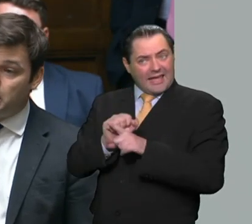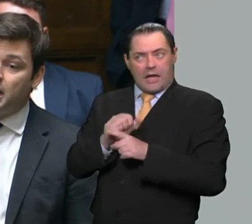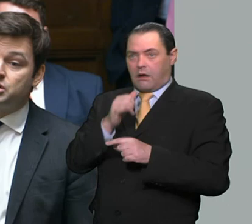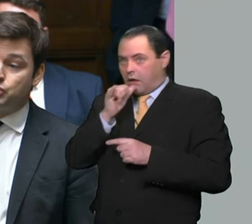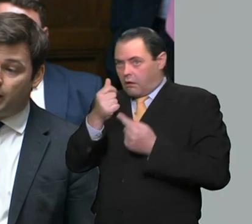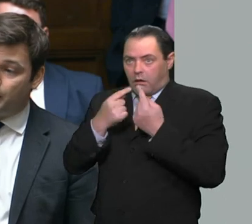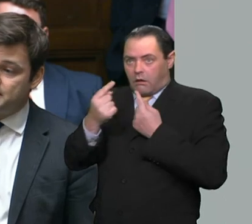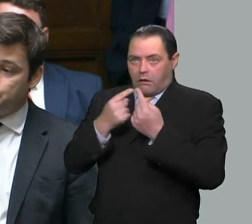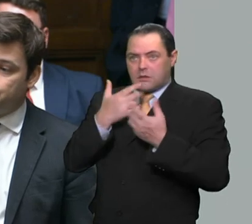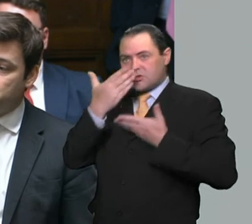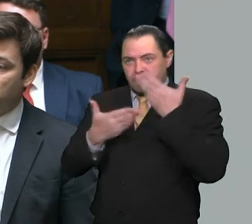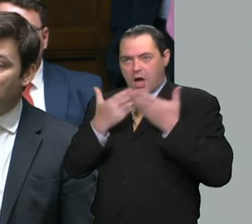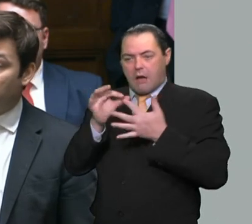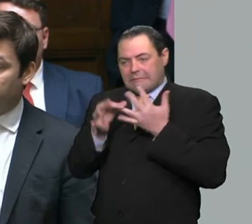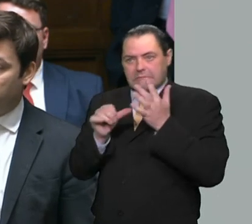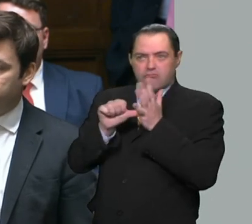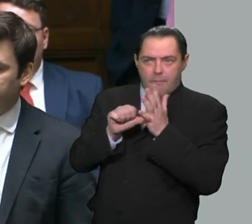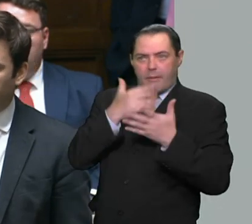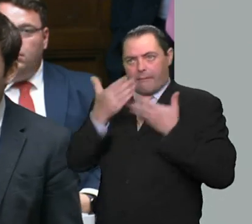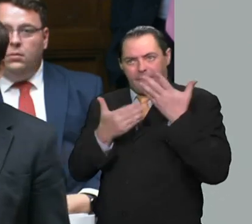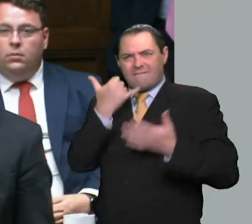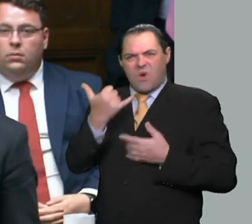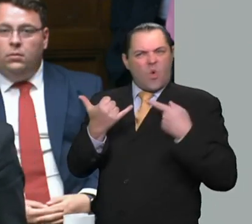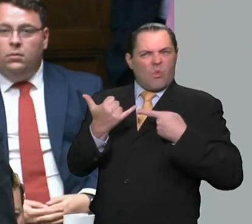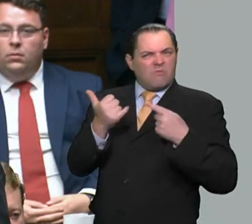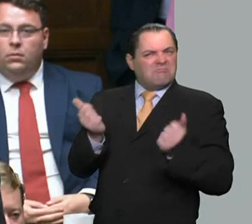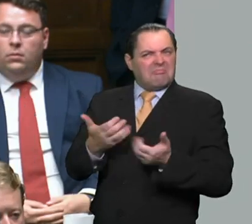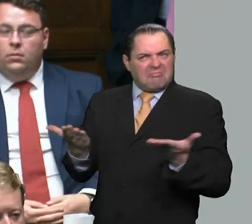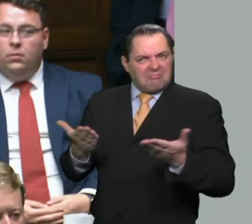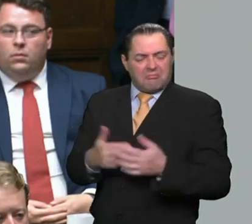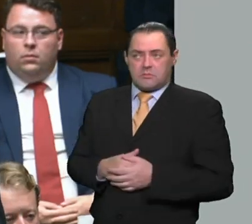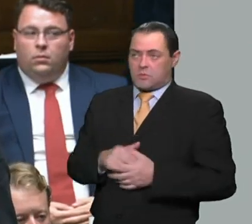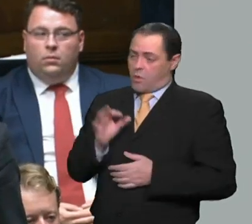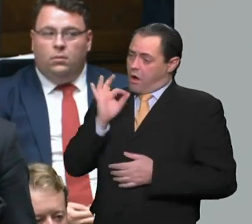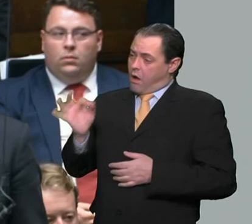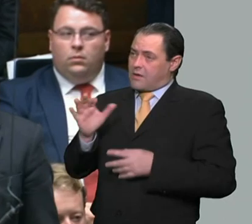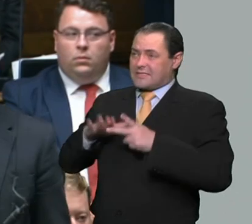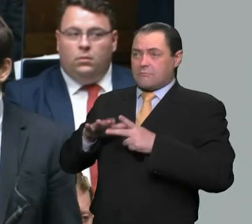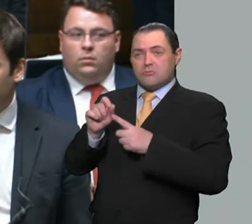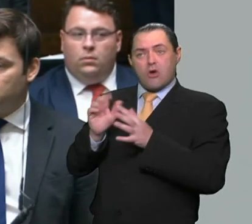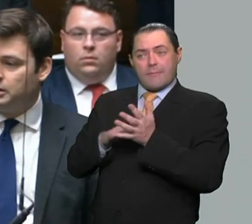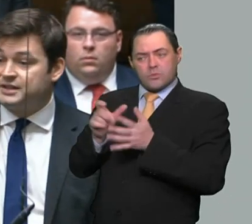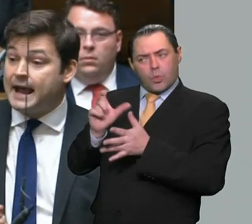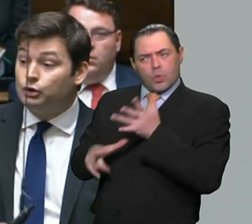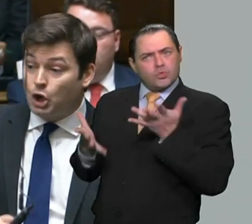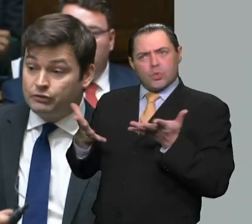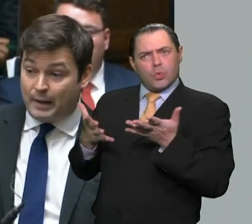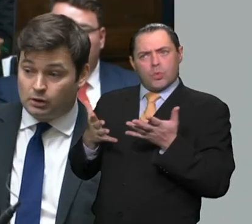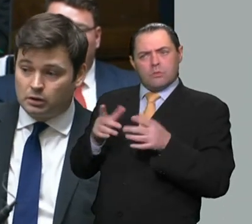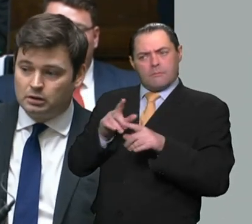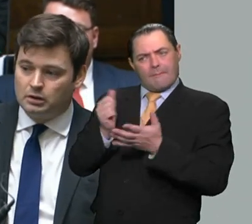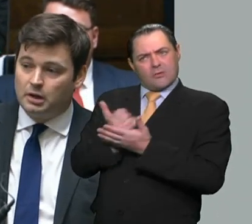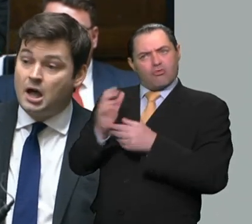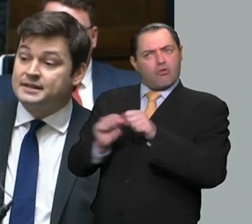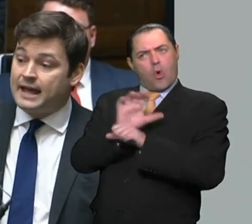to describe my symptoms over the phone." So can I ask the Deputy Prime Minister what the government are doing to tackle the COVID